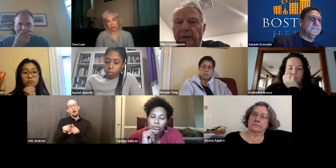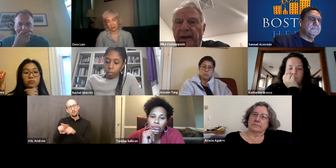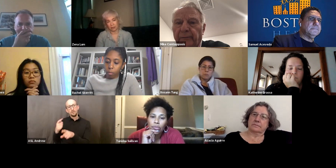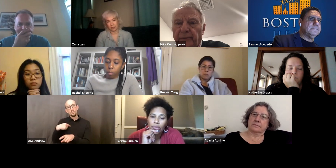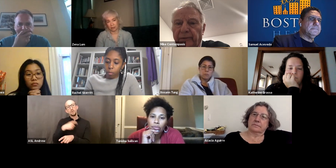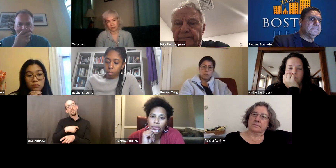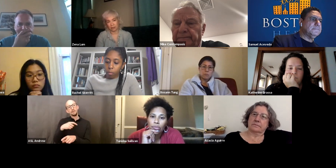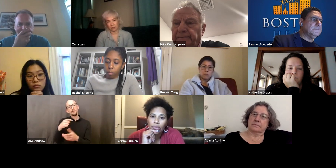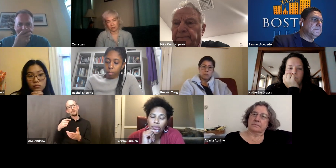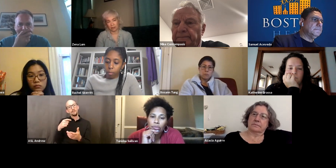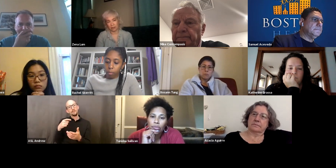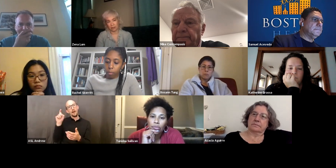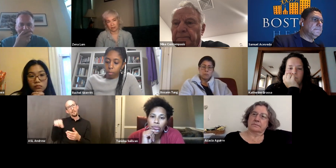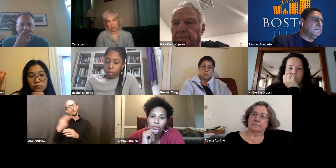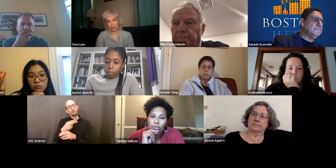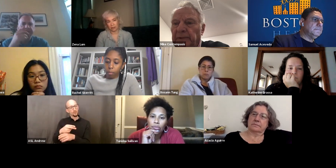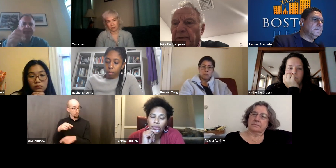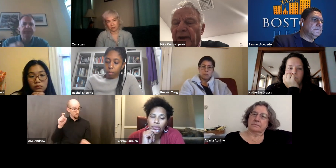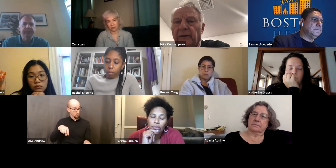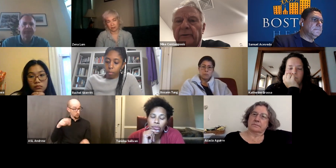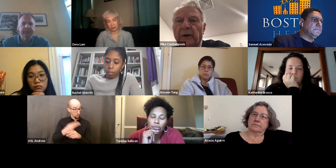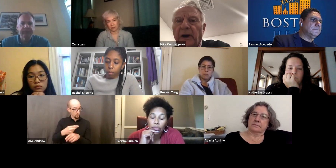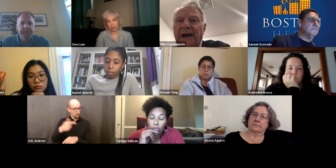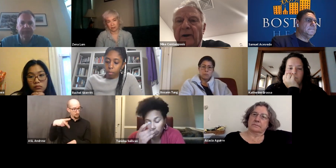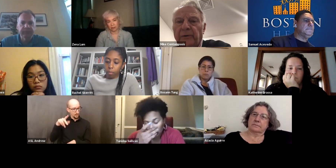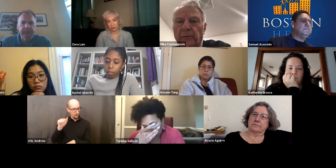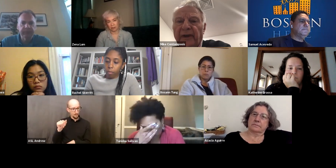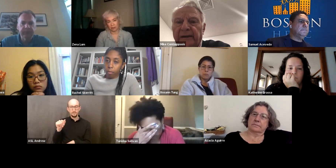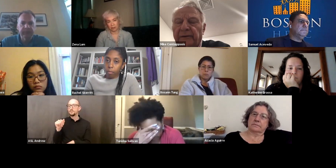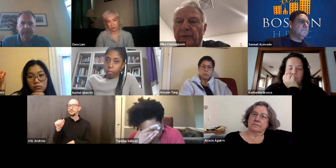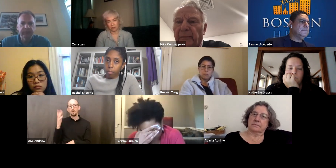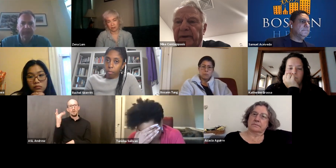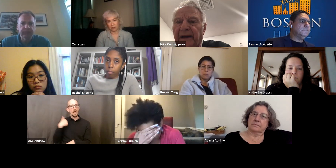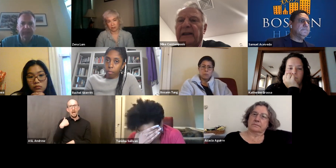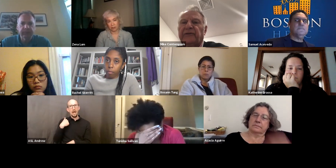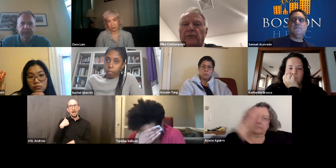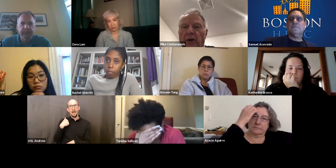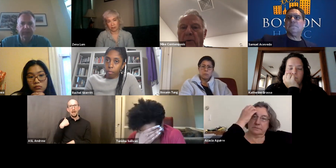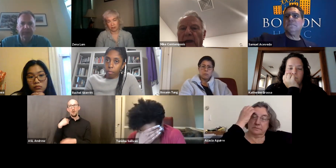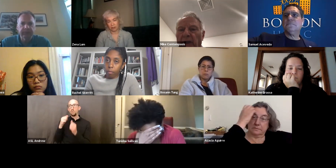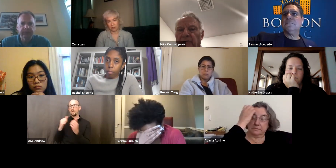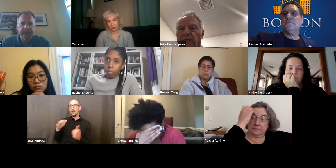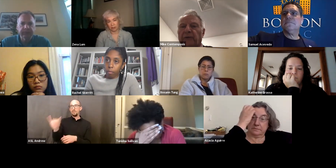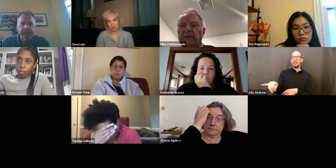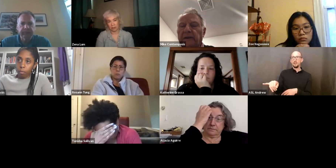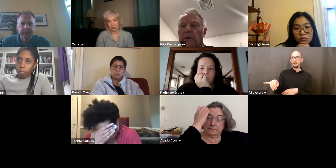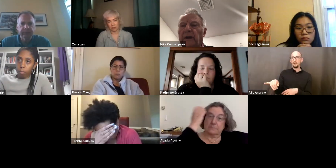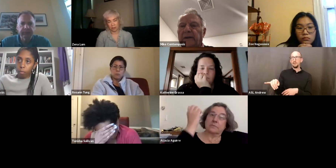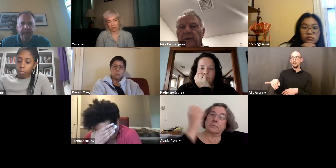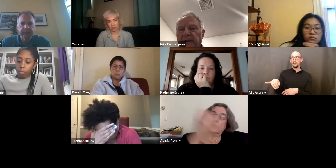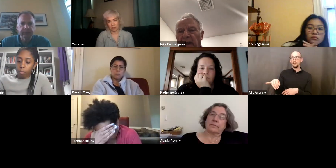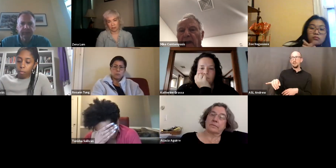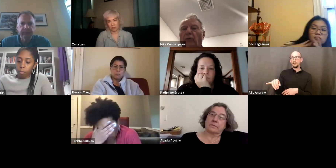grade point average. Because I don't know how you then determine, unless you go strictly to